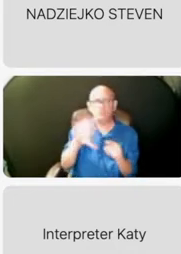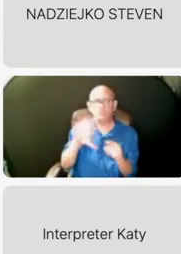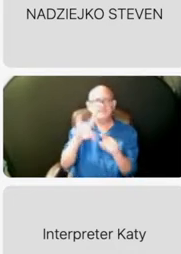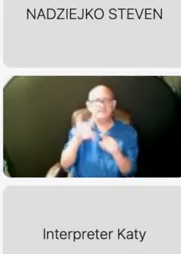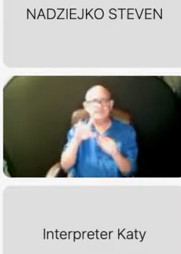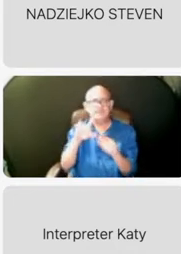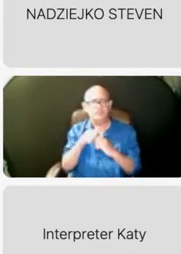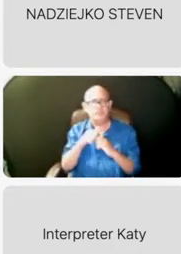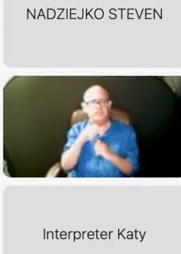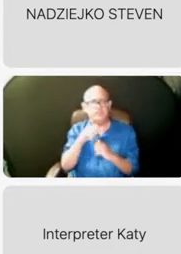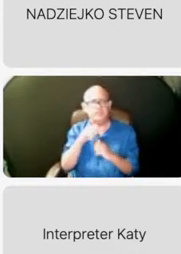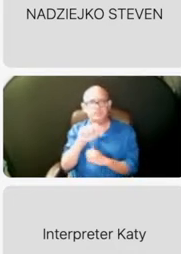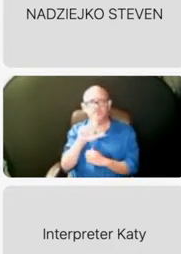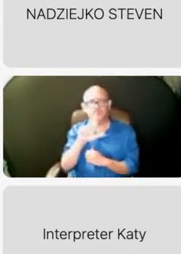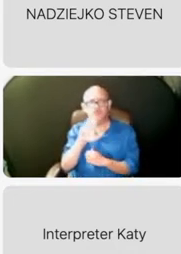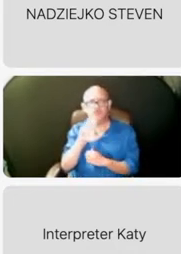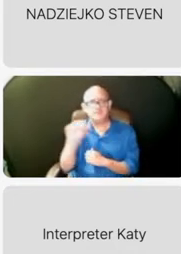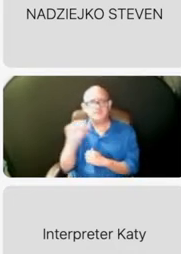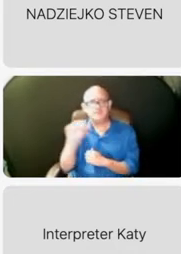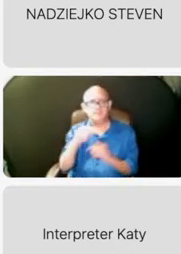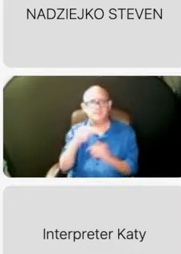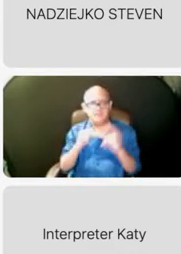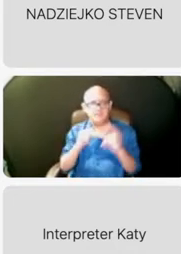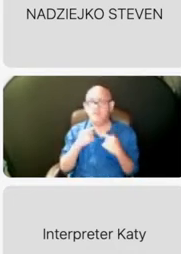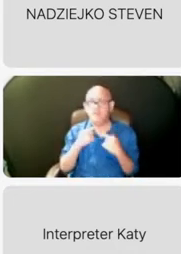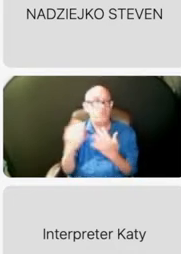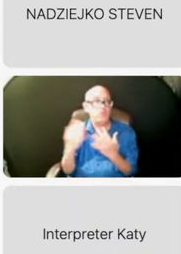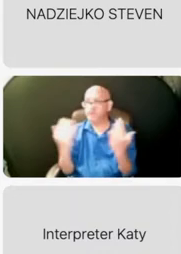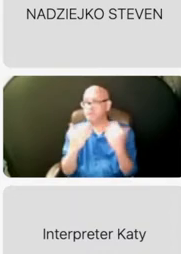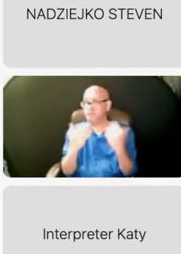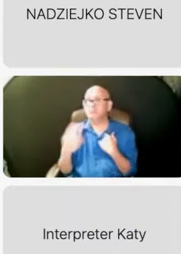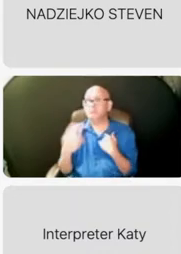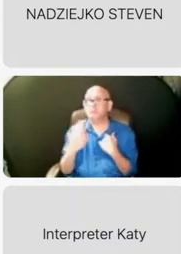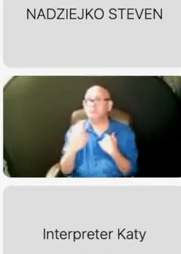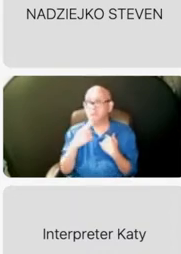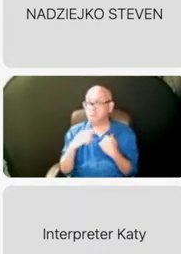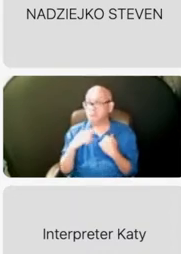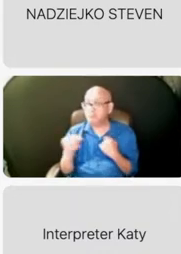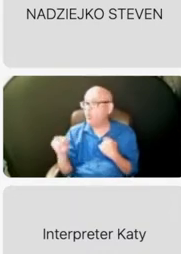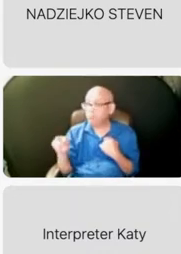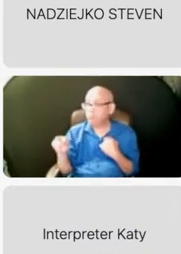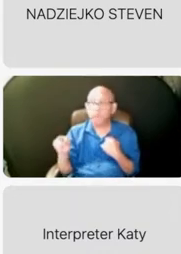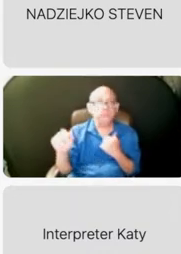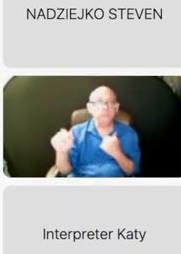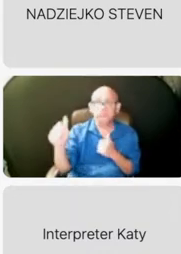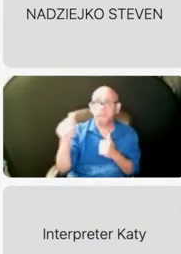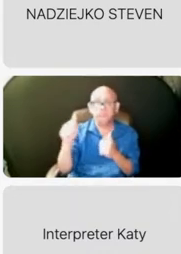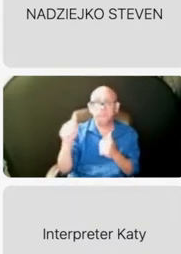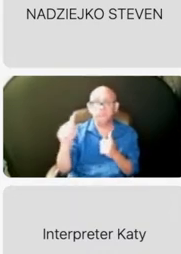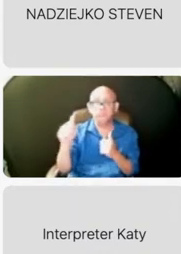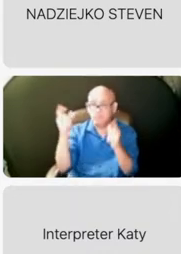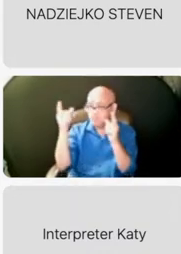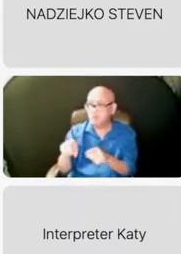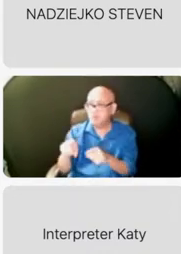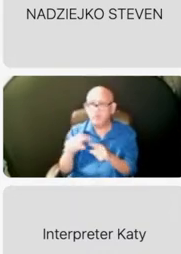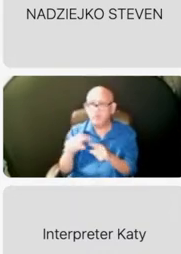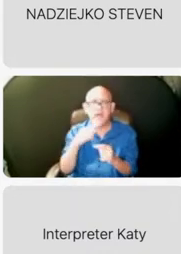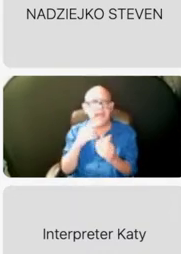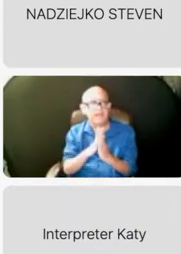i mean they came to us and we all agreed and we didn't go out to the public or anything